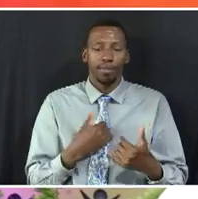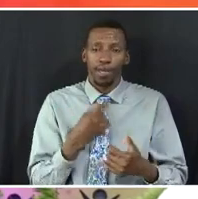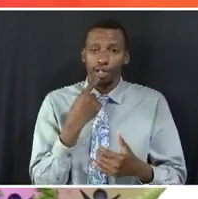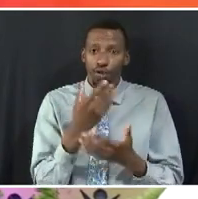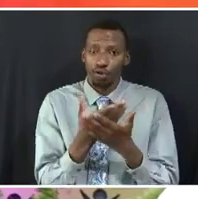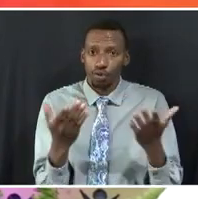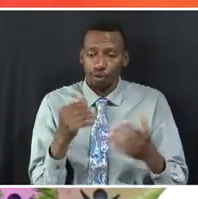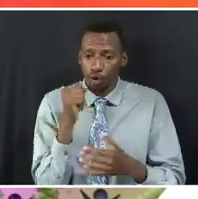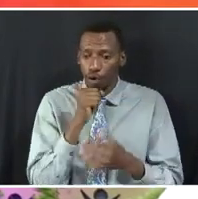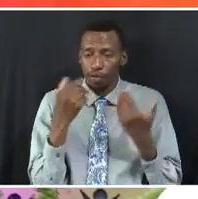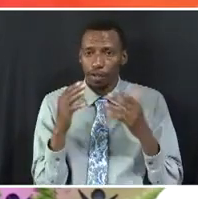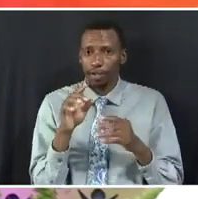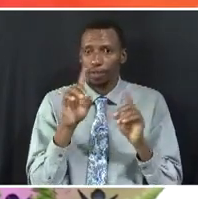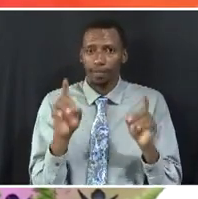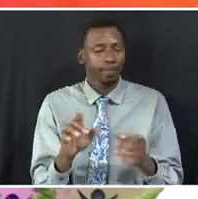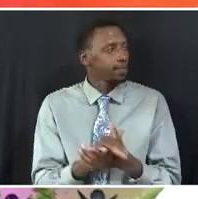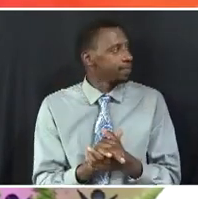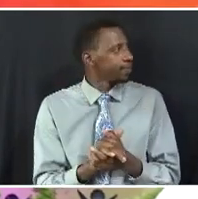Esokoro?